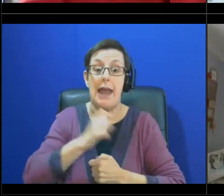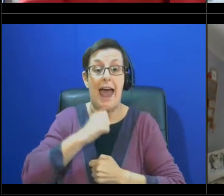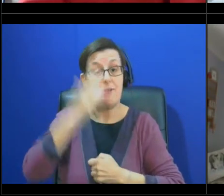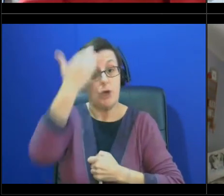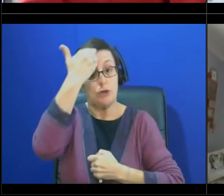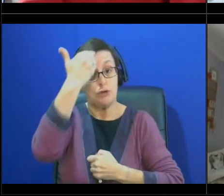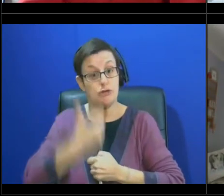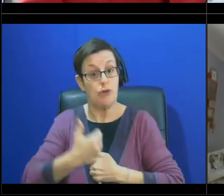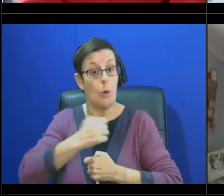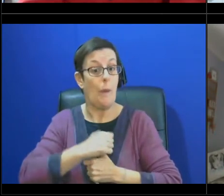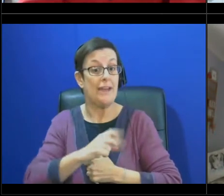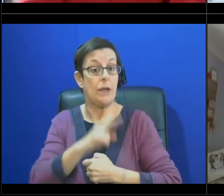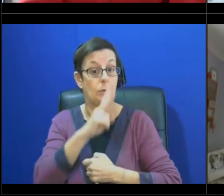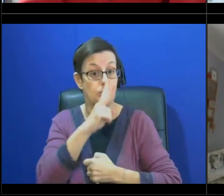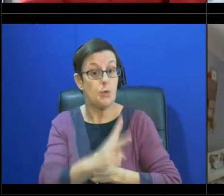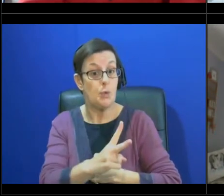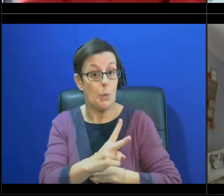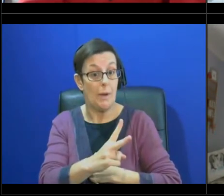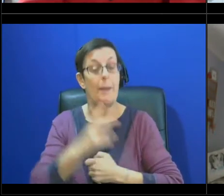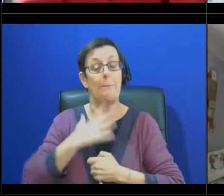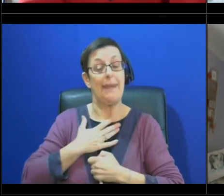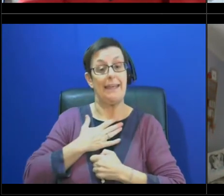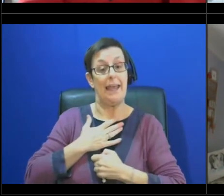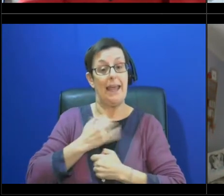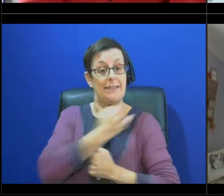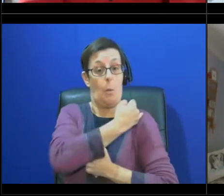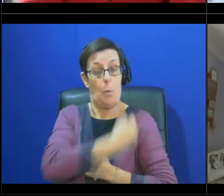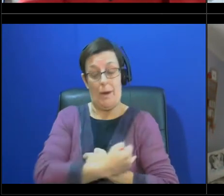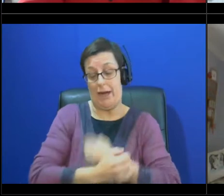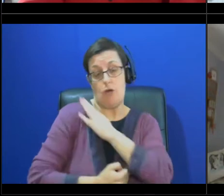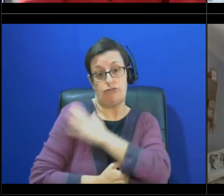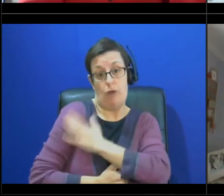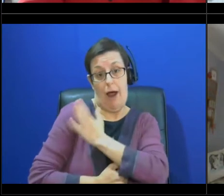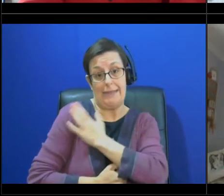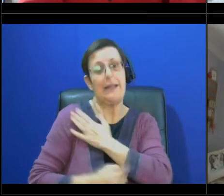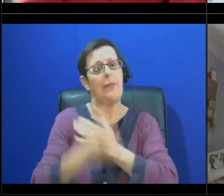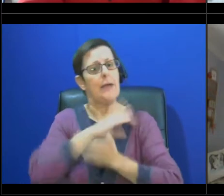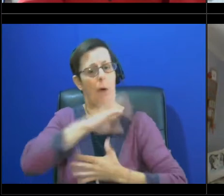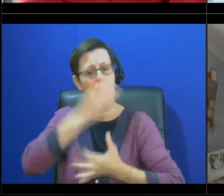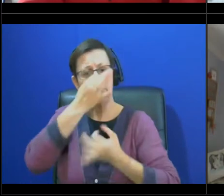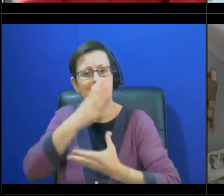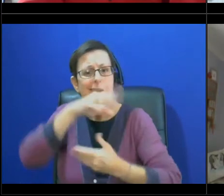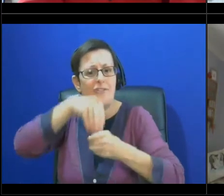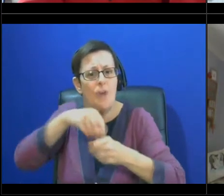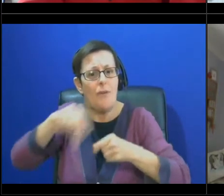a right-sided weakness, which has sort of led to me being involved in this work particularly.